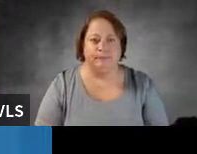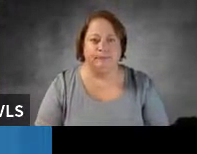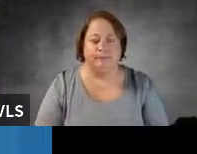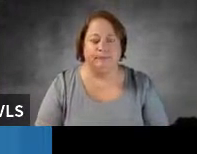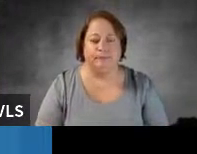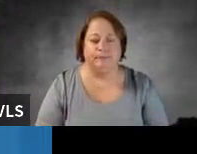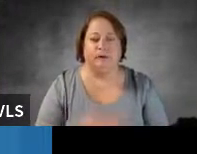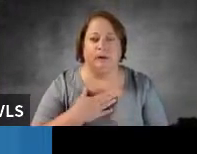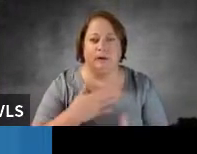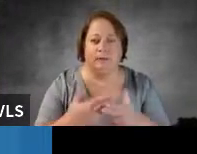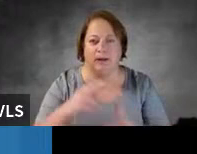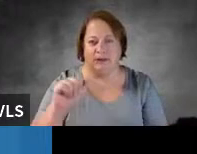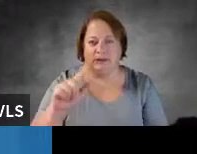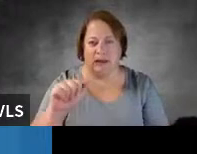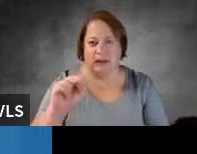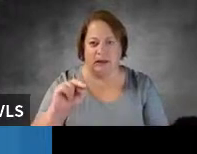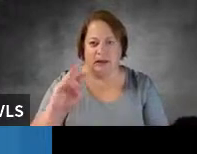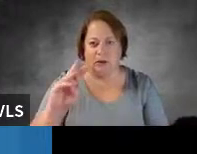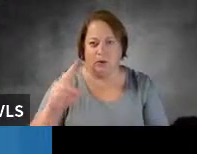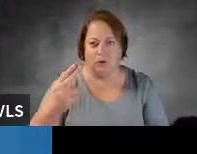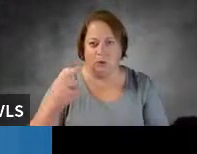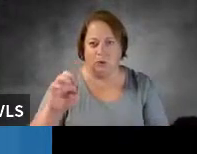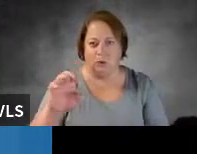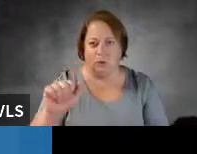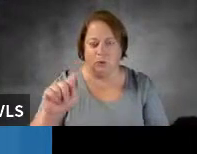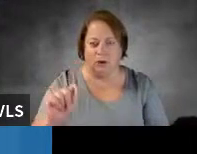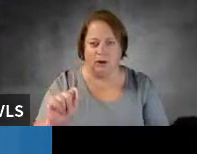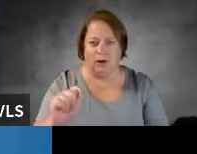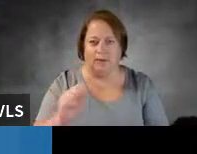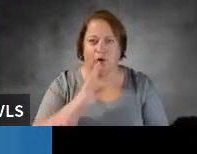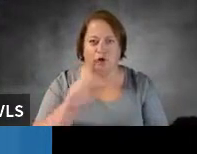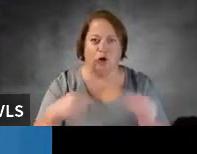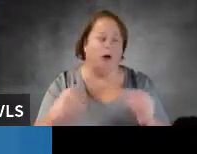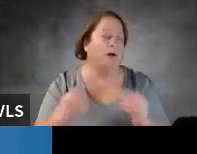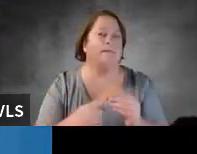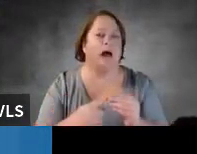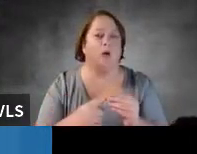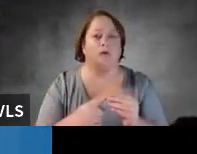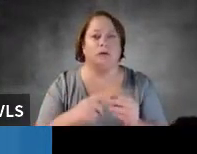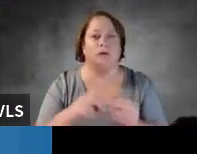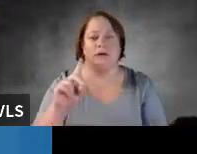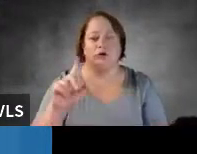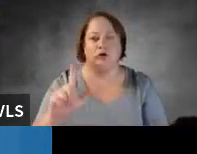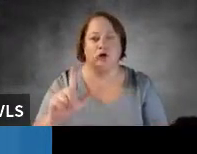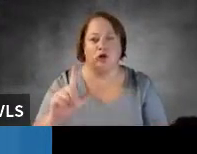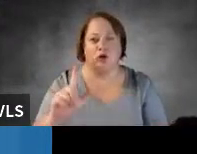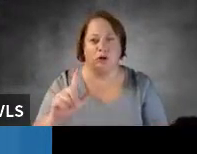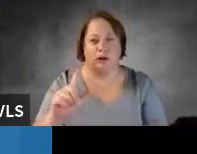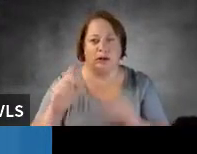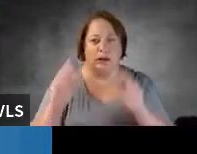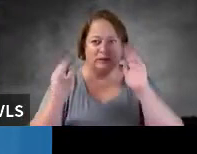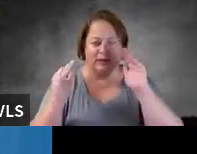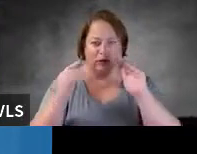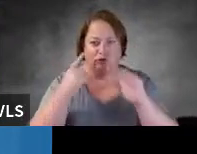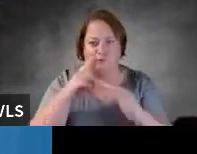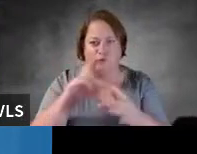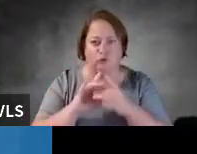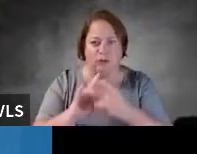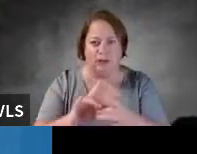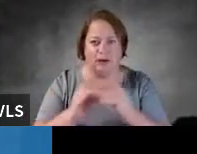Hi, my name is Alan Weed. I'm Executive Director of Student Support Services. I'm going to talk about distance learning expectations for related